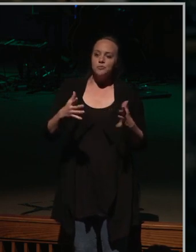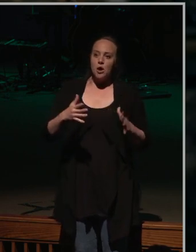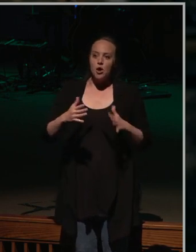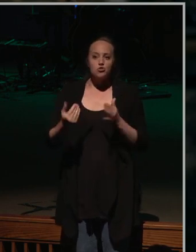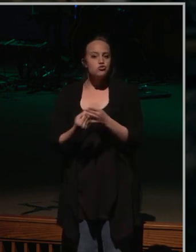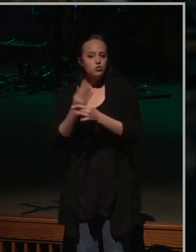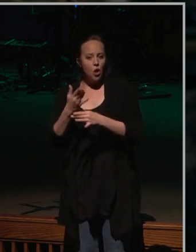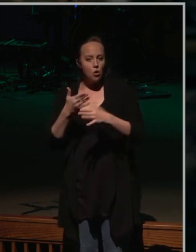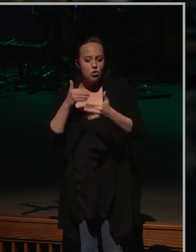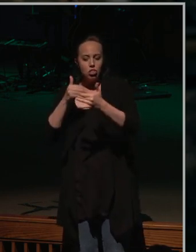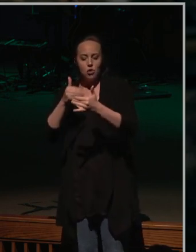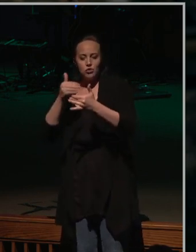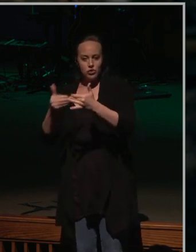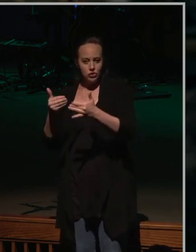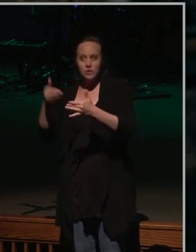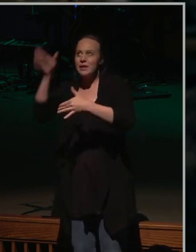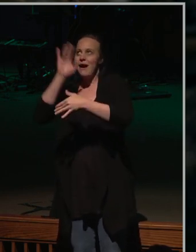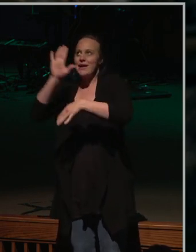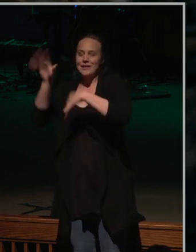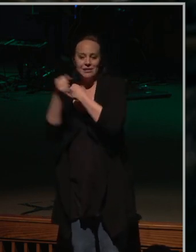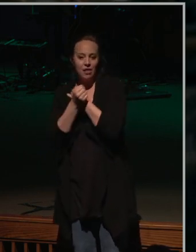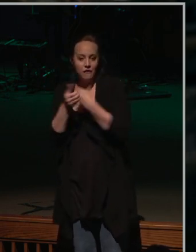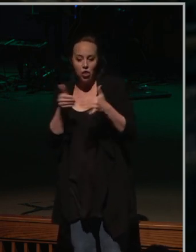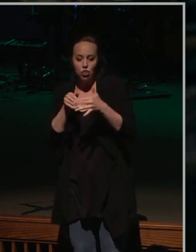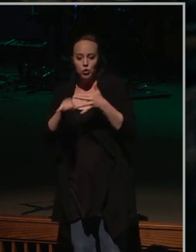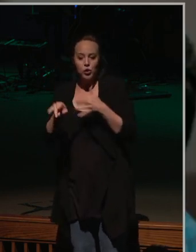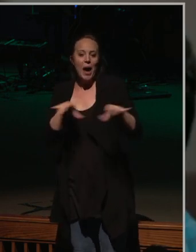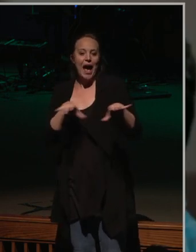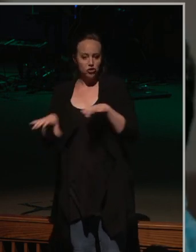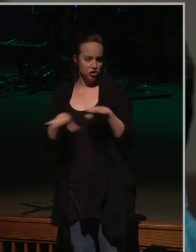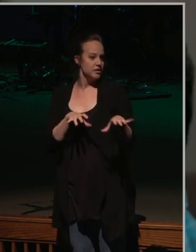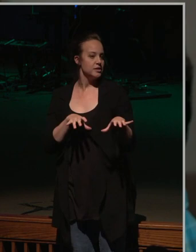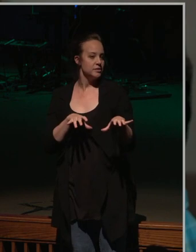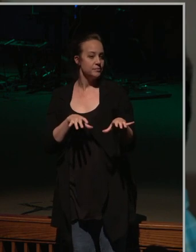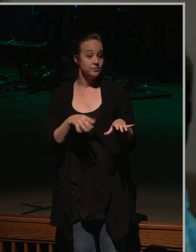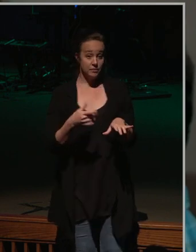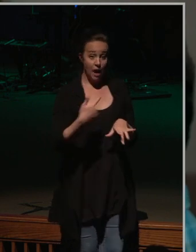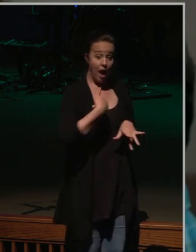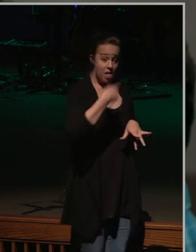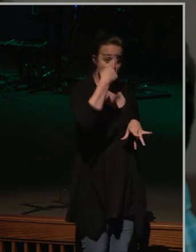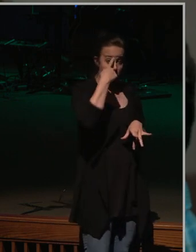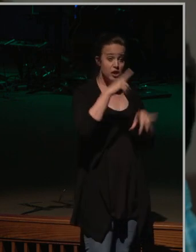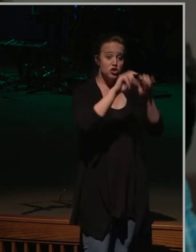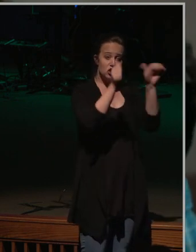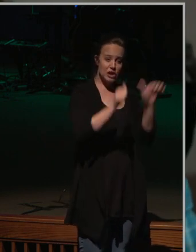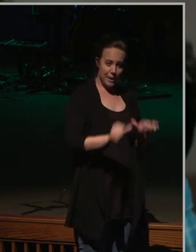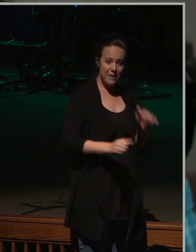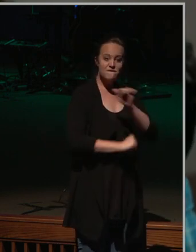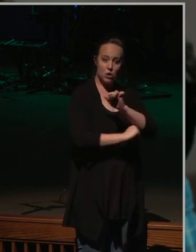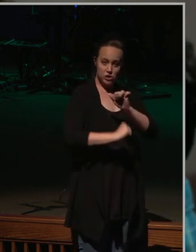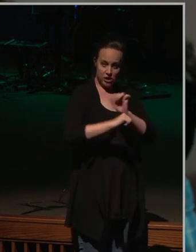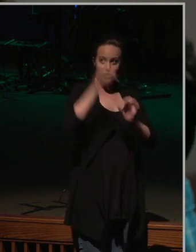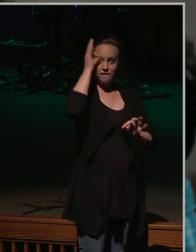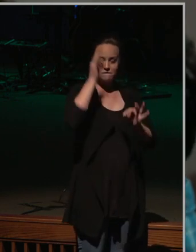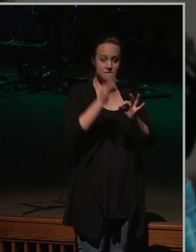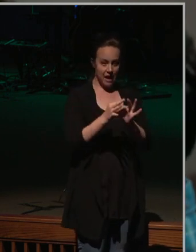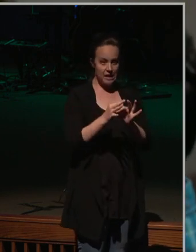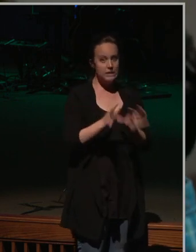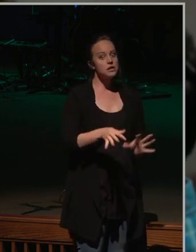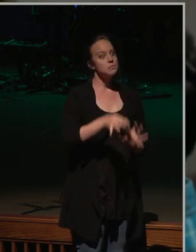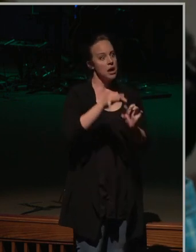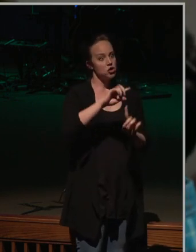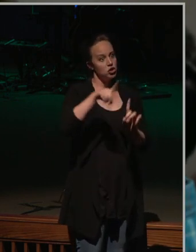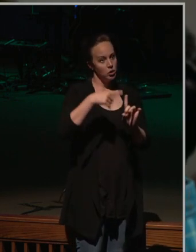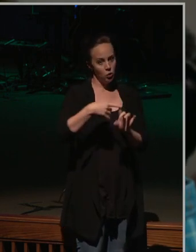actions as well. I think shaping the foundation, especially when they're so young, needs to